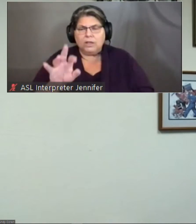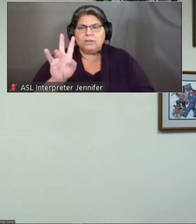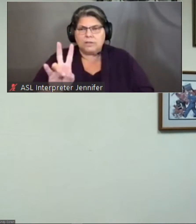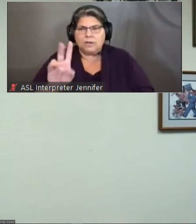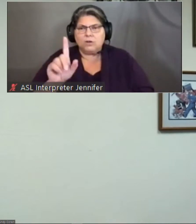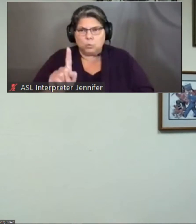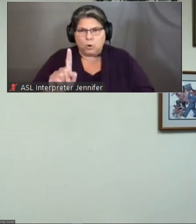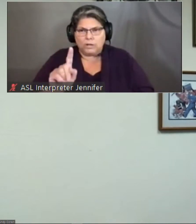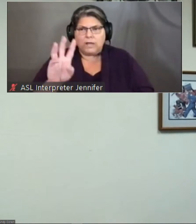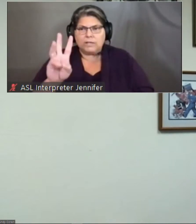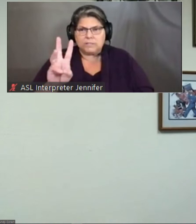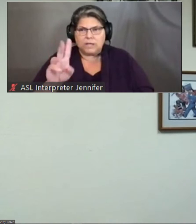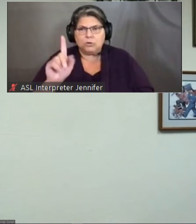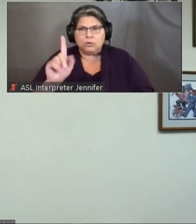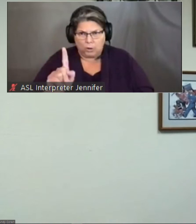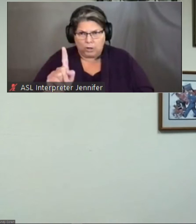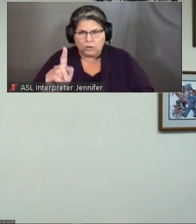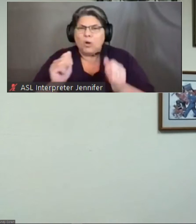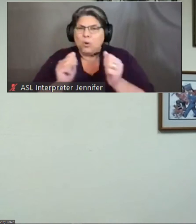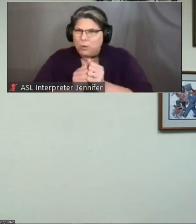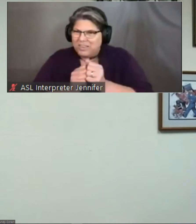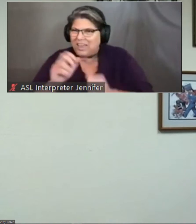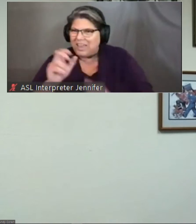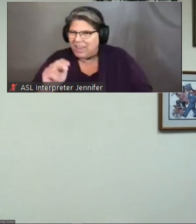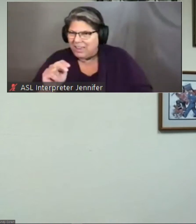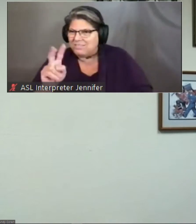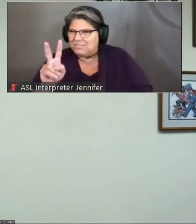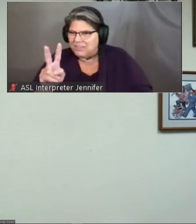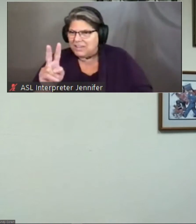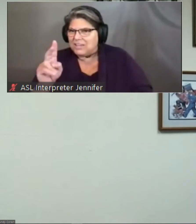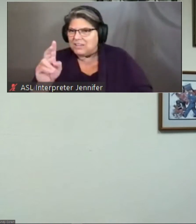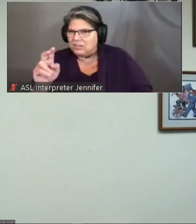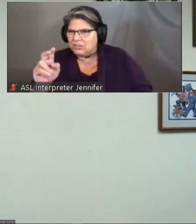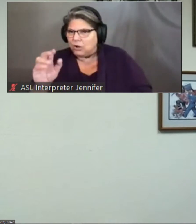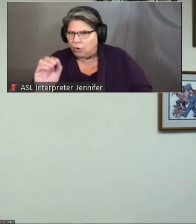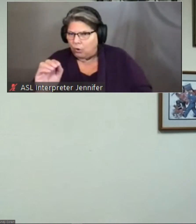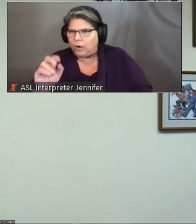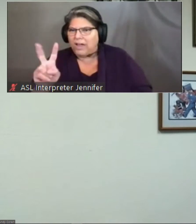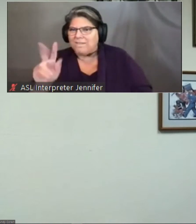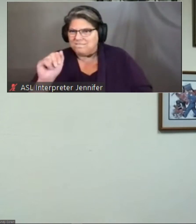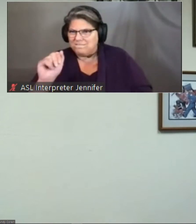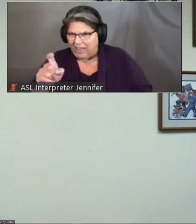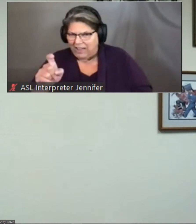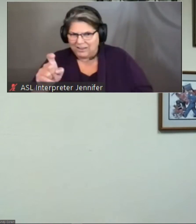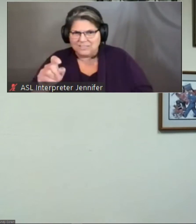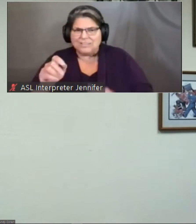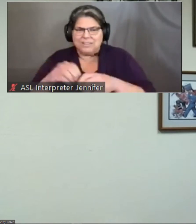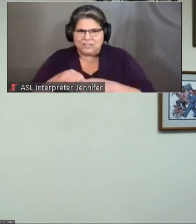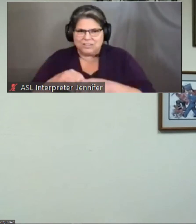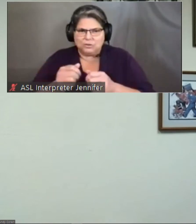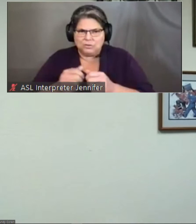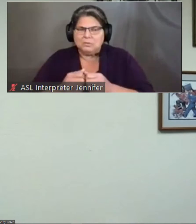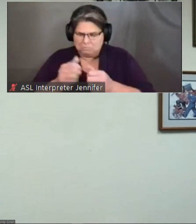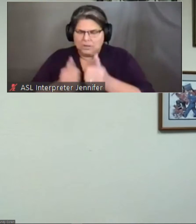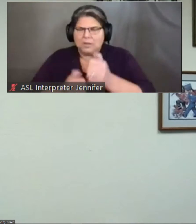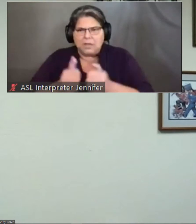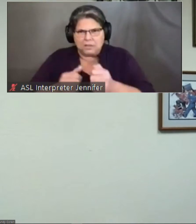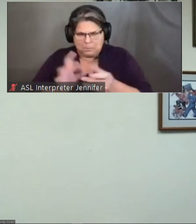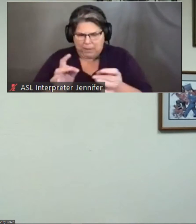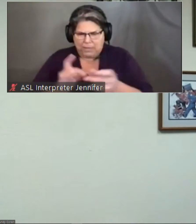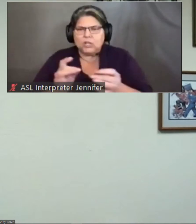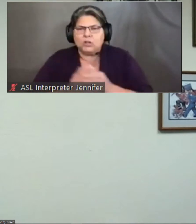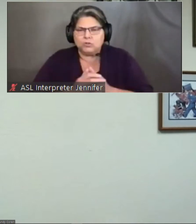707-209-7161 with NCO Vax in the message. The vaccine supply is slowly